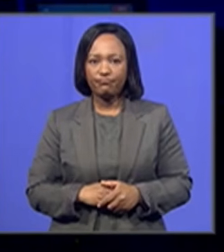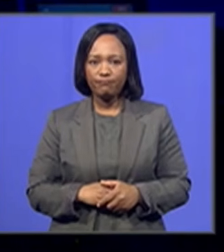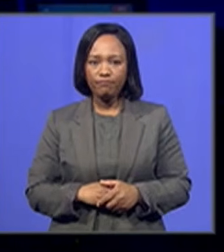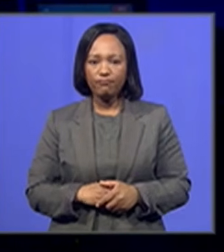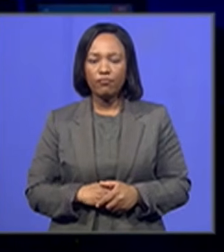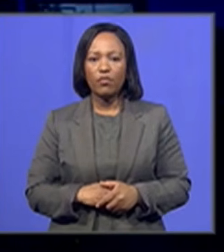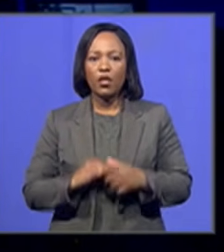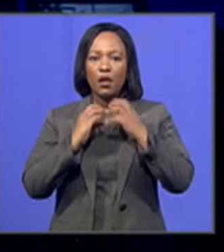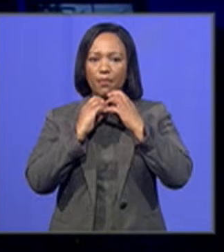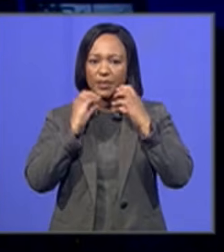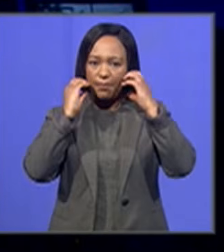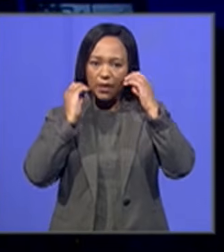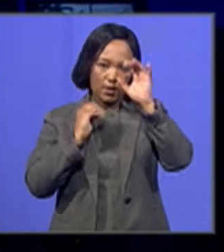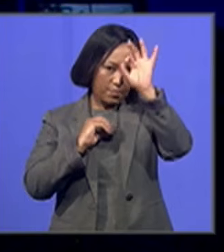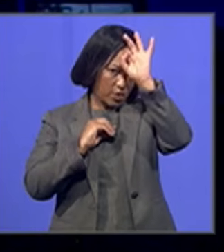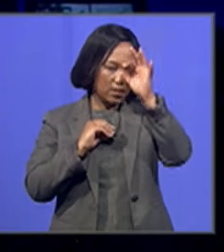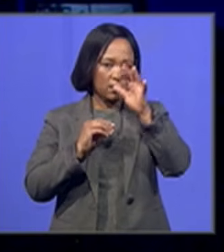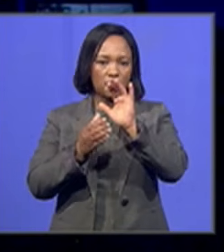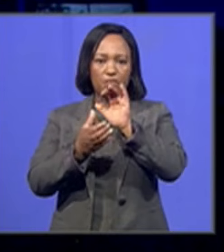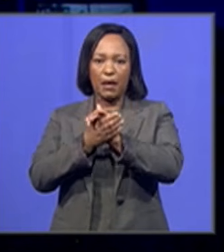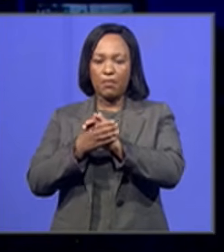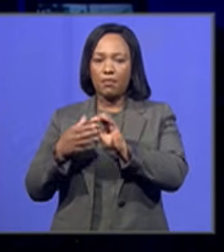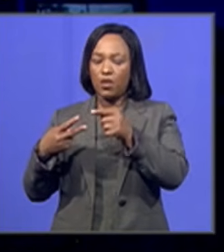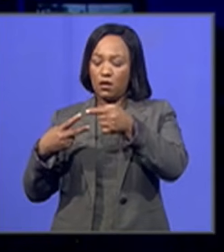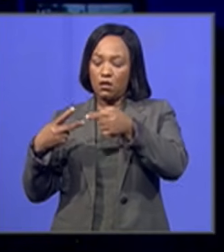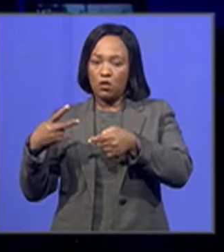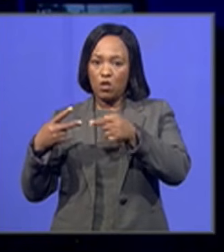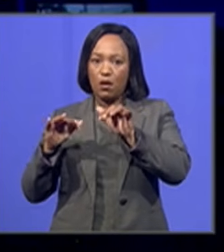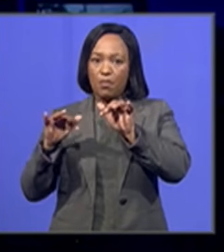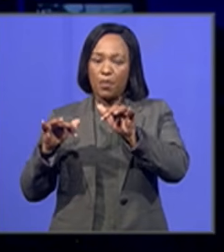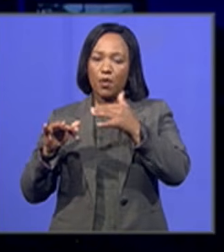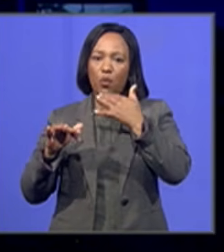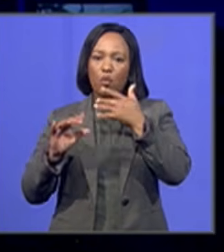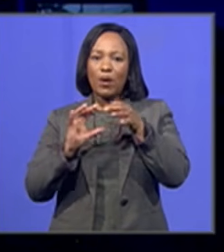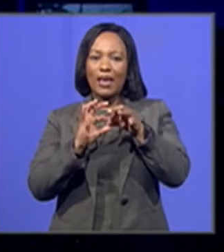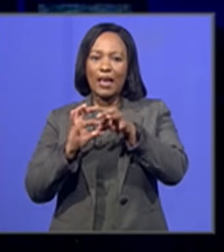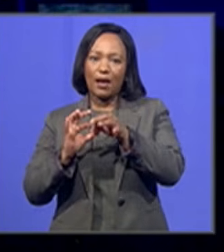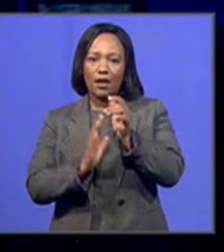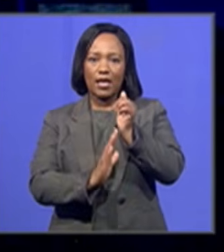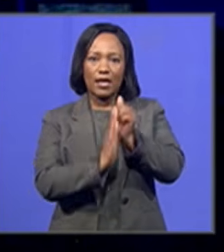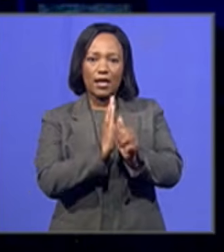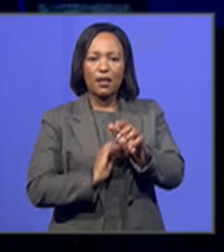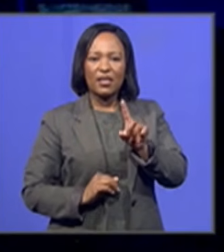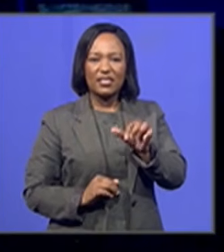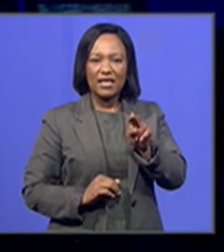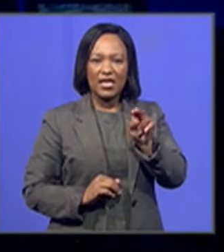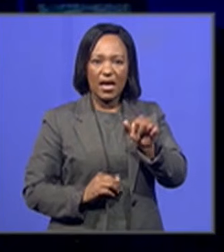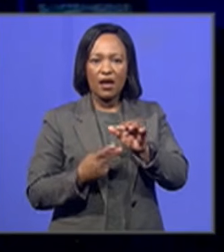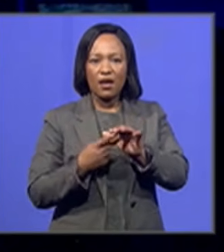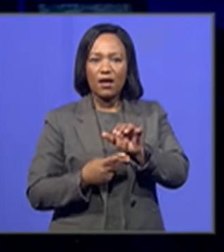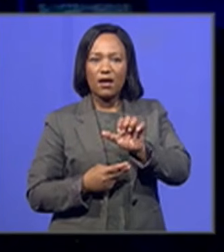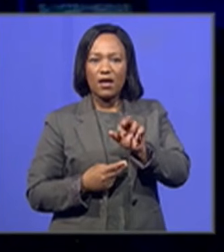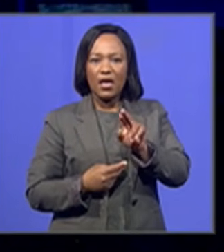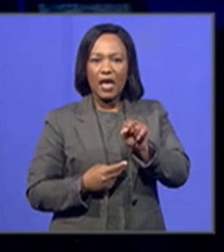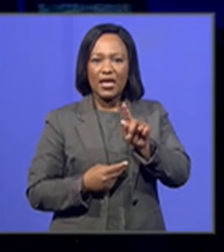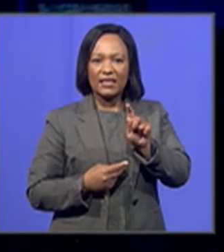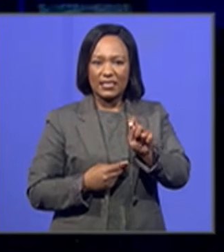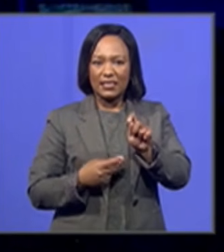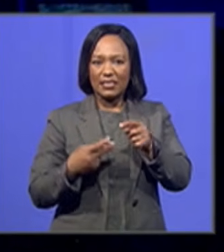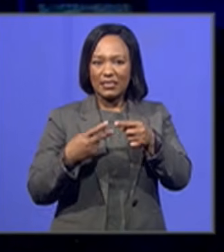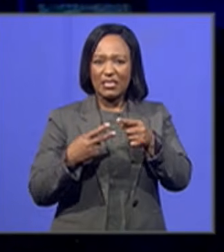Sepolesa sa Mozambique se tshwere babelelwa ba babedi mabapi le dipolao tsa bahahlaudi ba babedi e leng Dina le Ernest Marey ba bolelweng ka